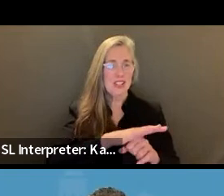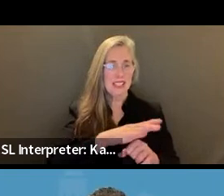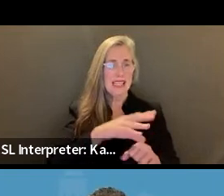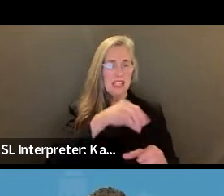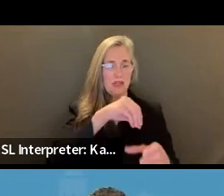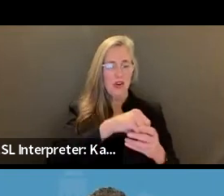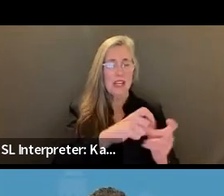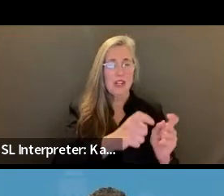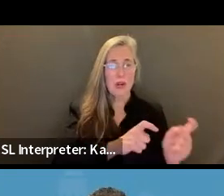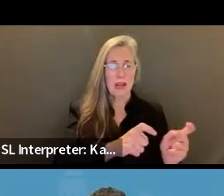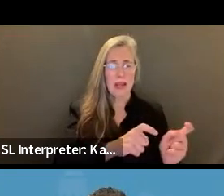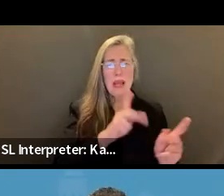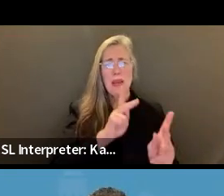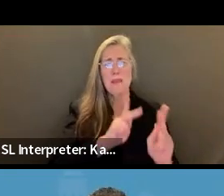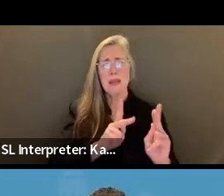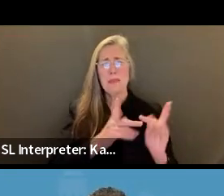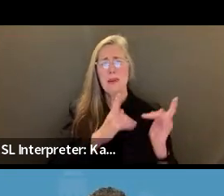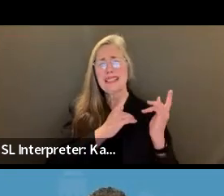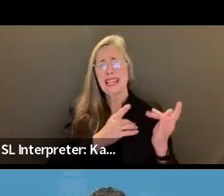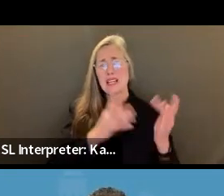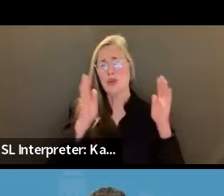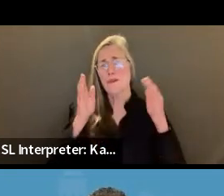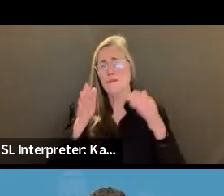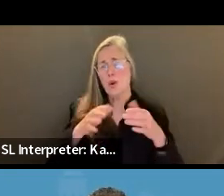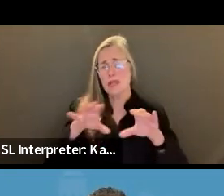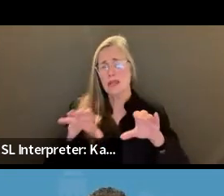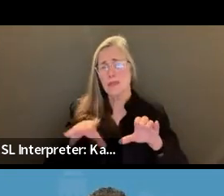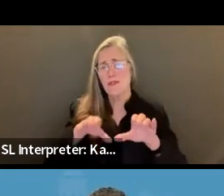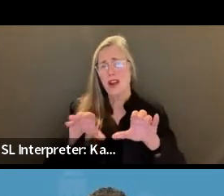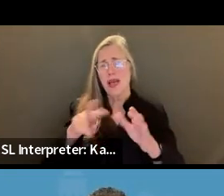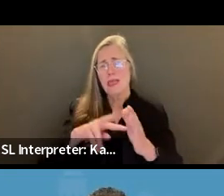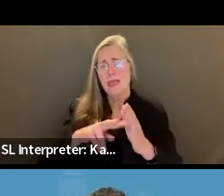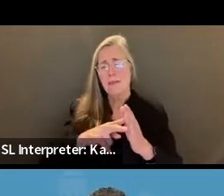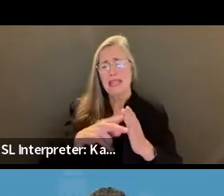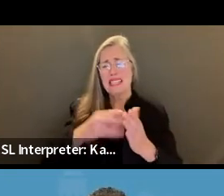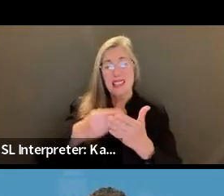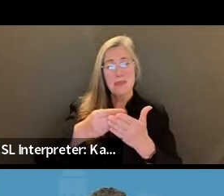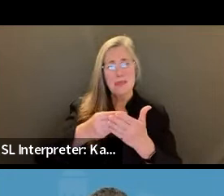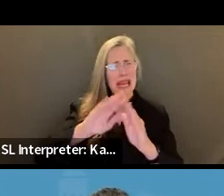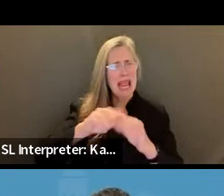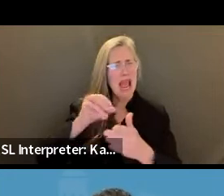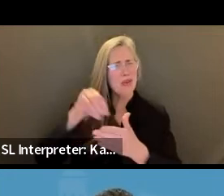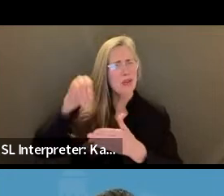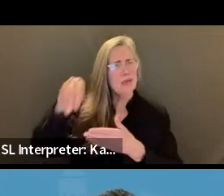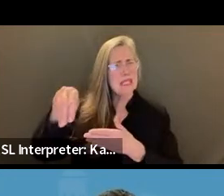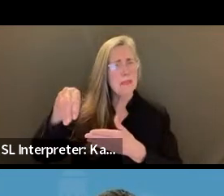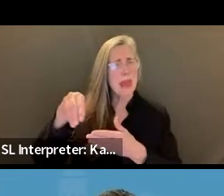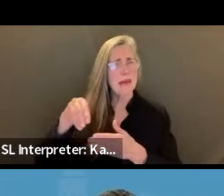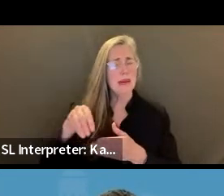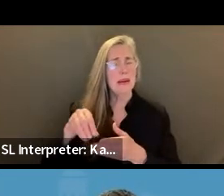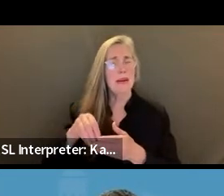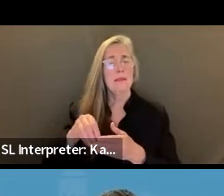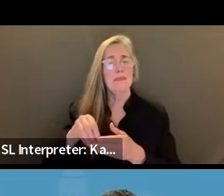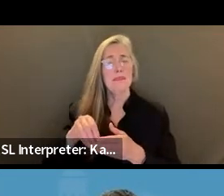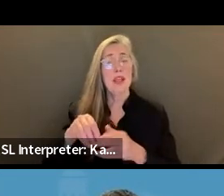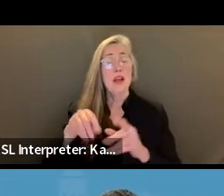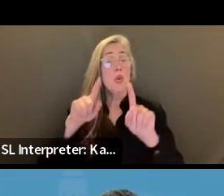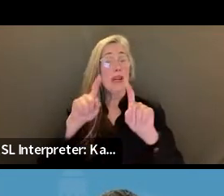people focus on is the performance, and that's really saying, how did you spend the monies? So we tested for measure